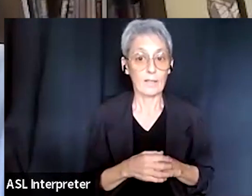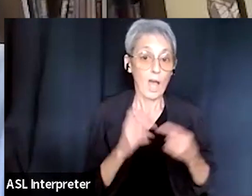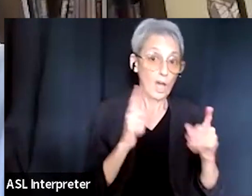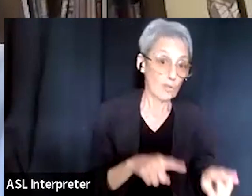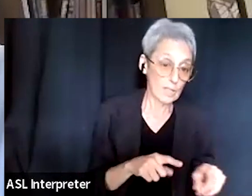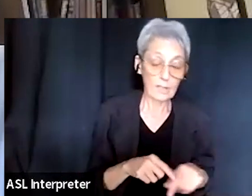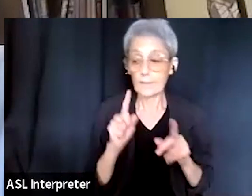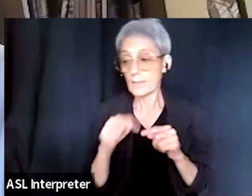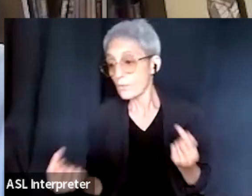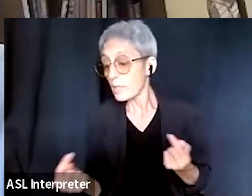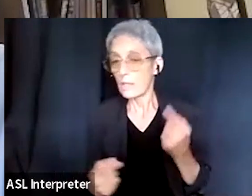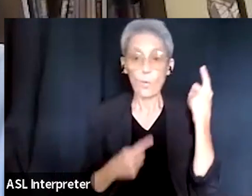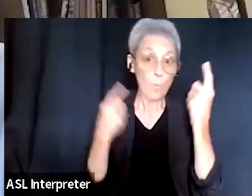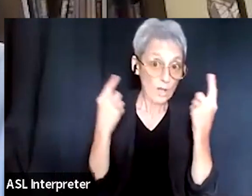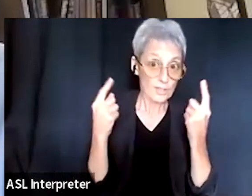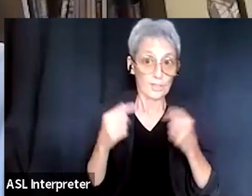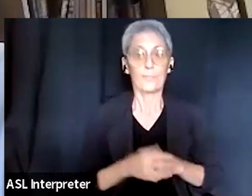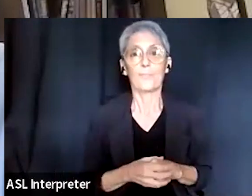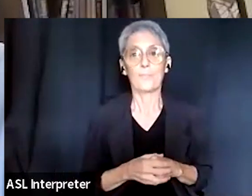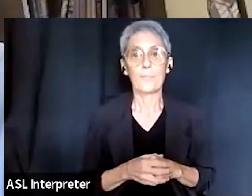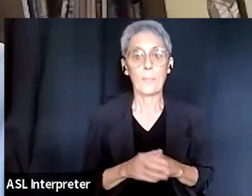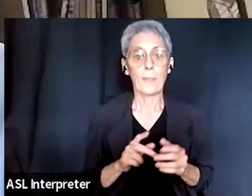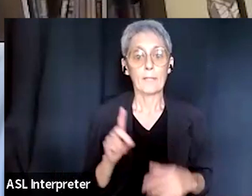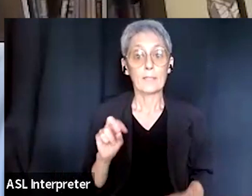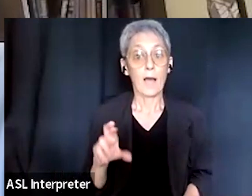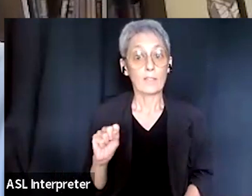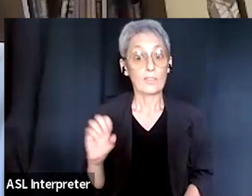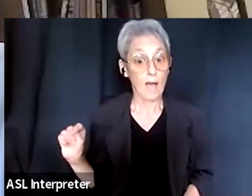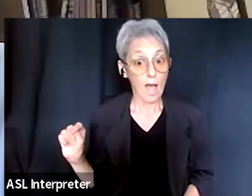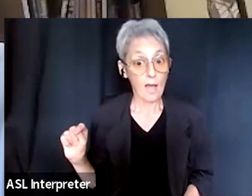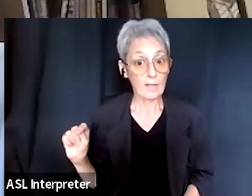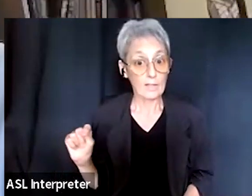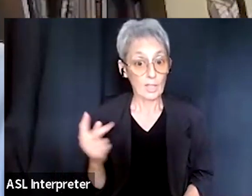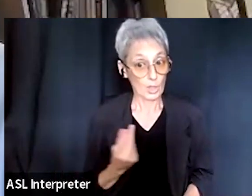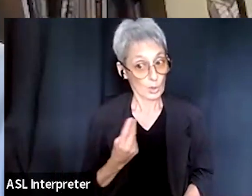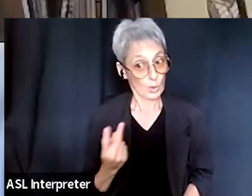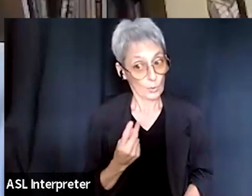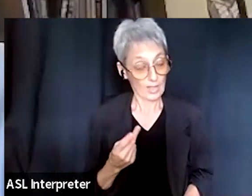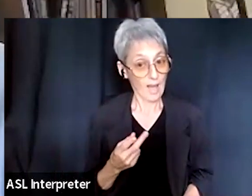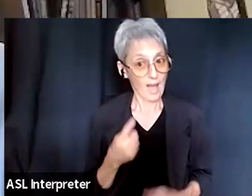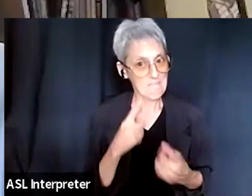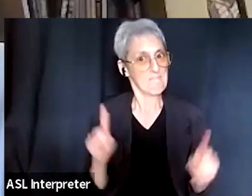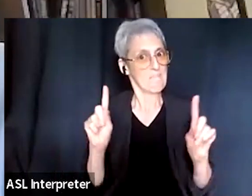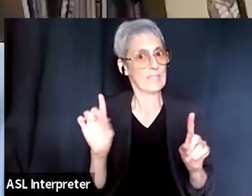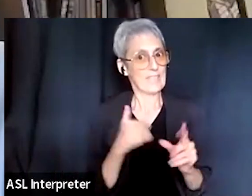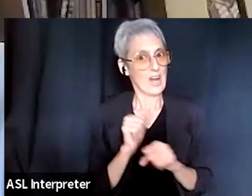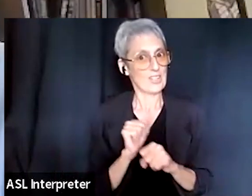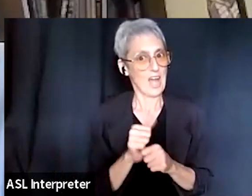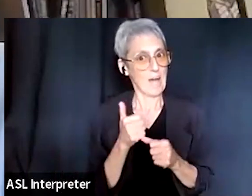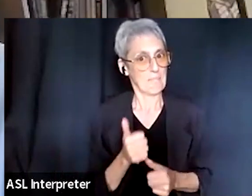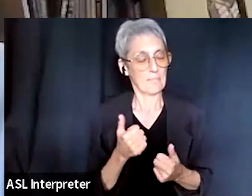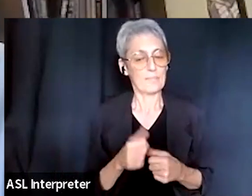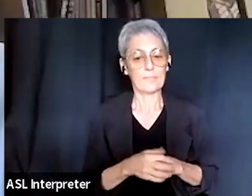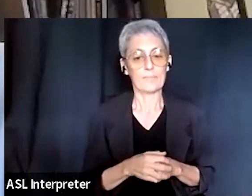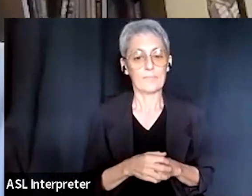wonder. And that means, Dr. Scott, you and I have done our job. I'd like to turn it